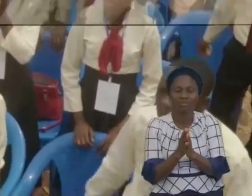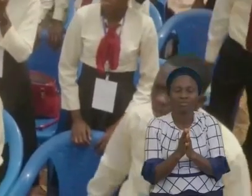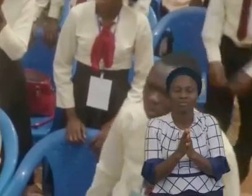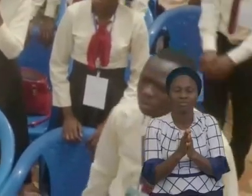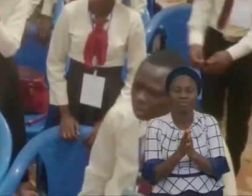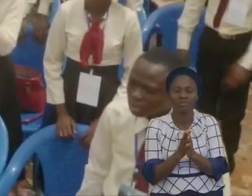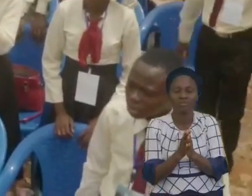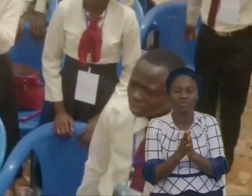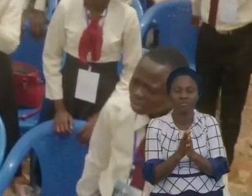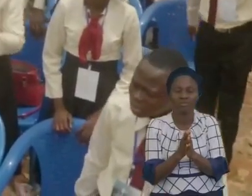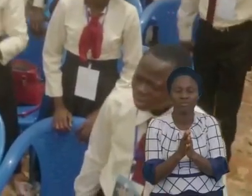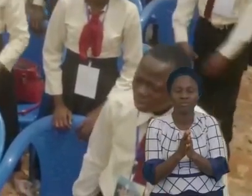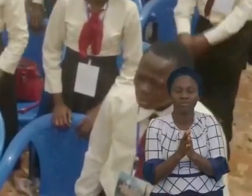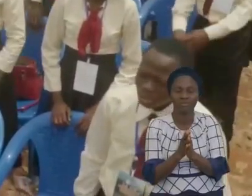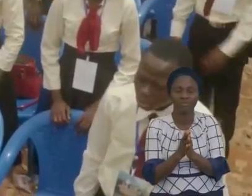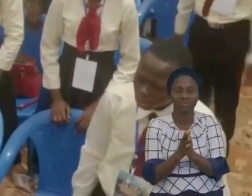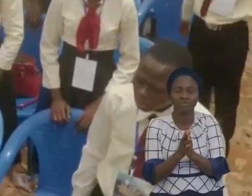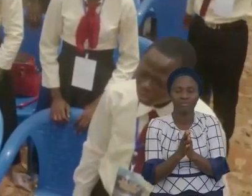Tell Him.